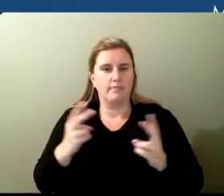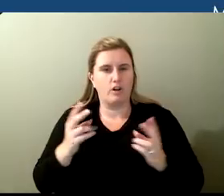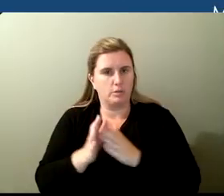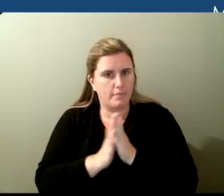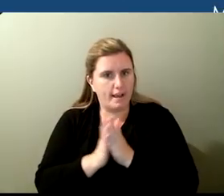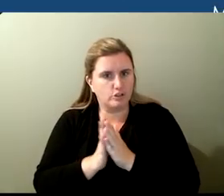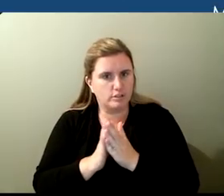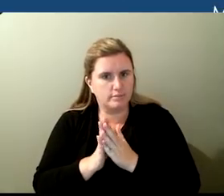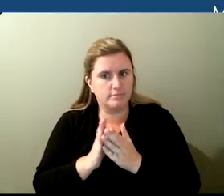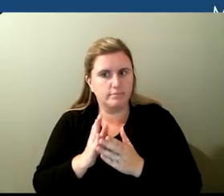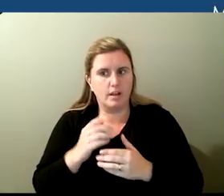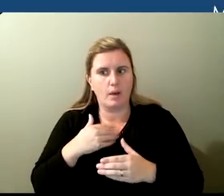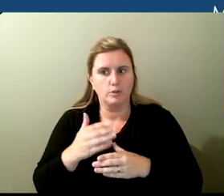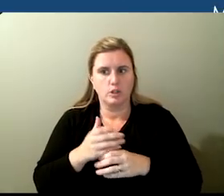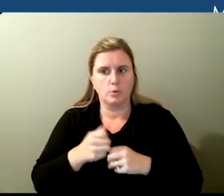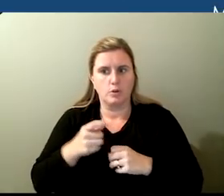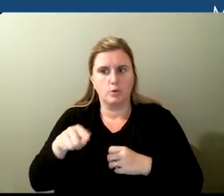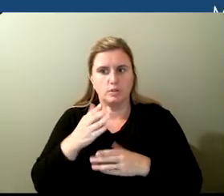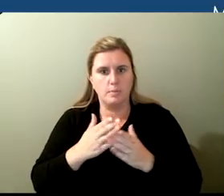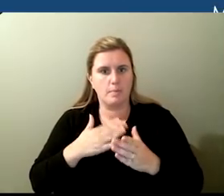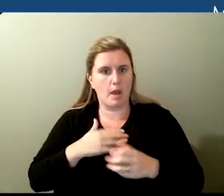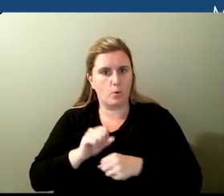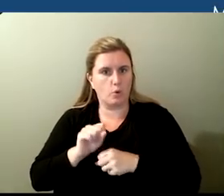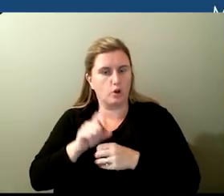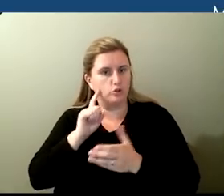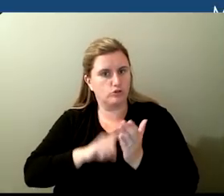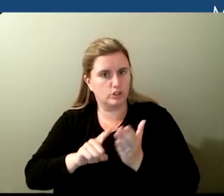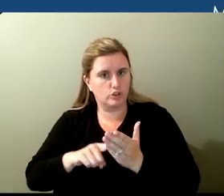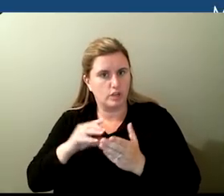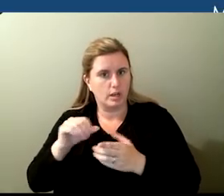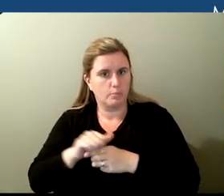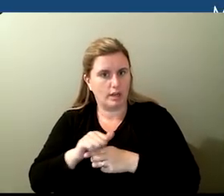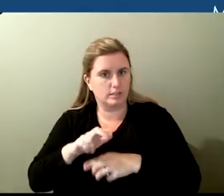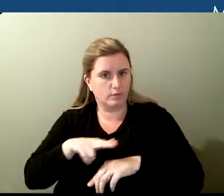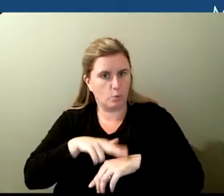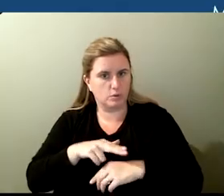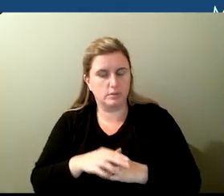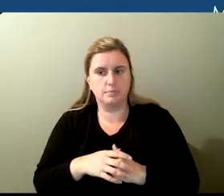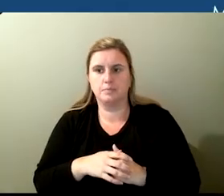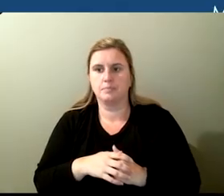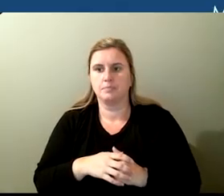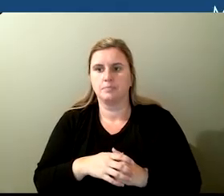passionate about, share with you some of my work and research and practice, of course.